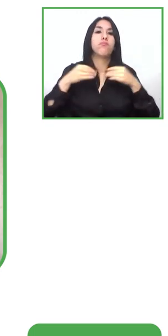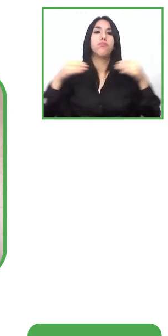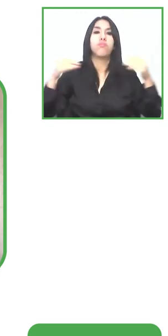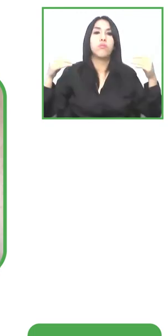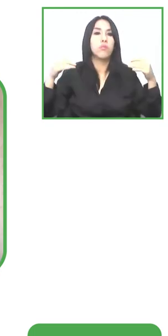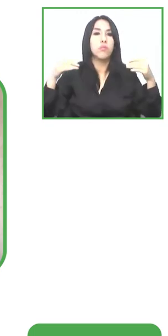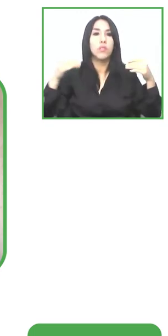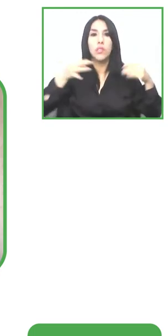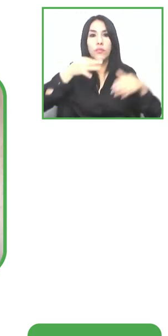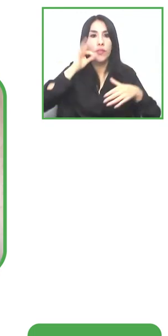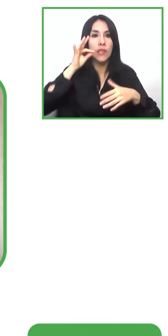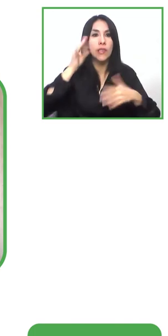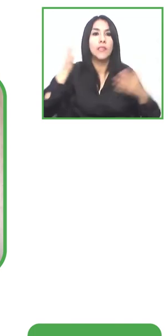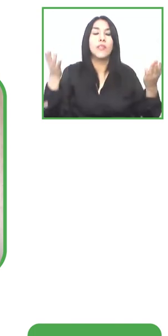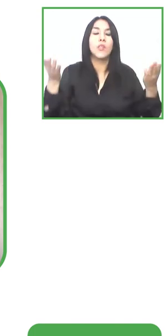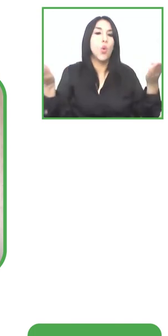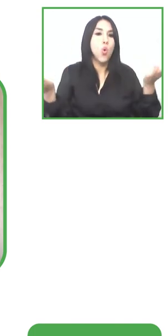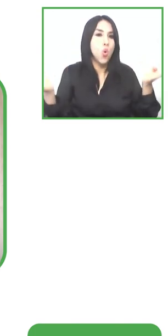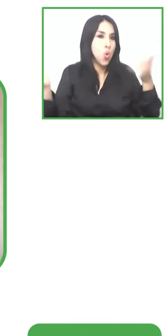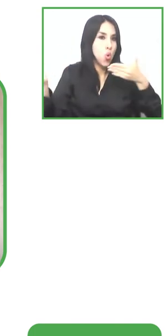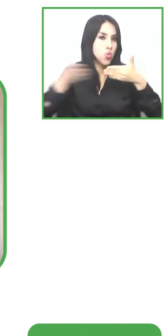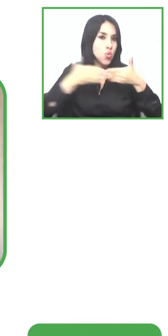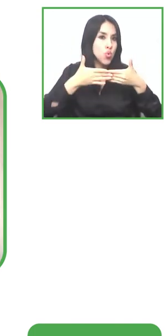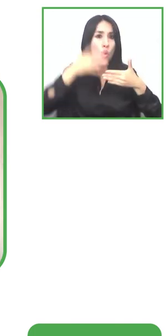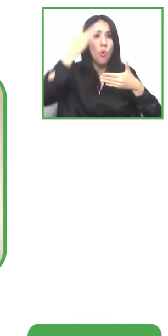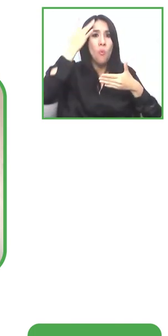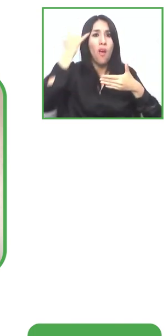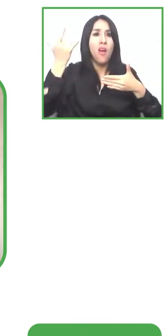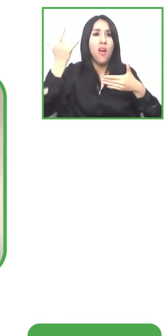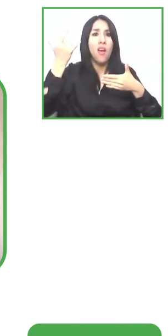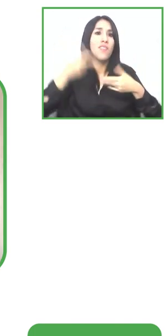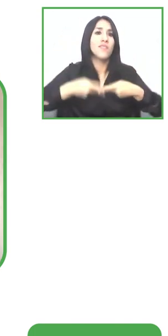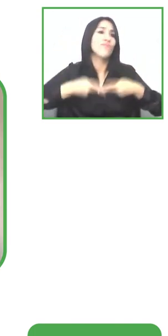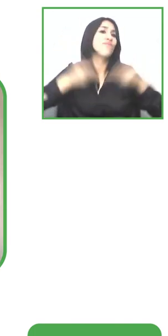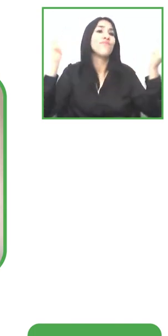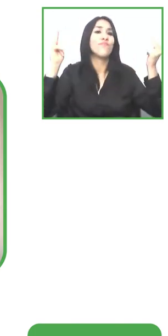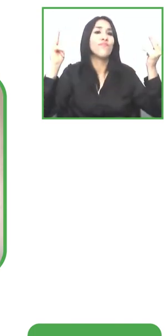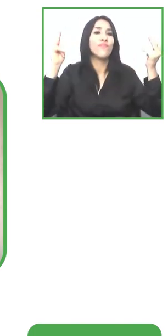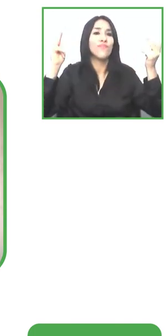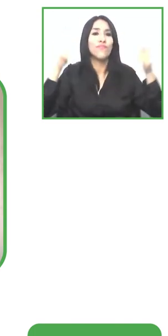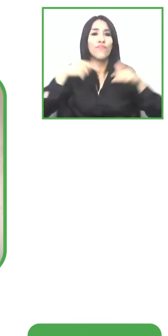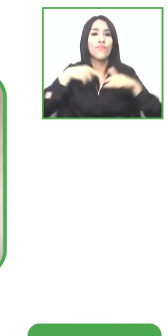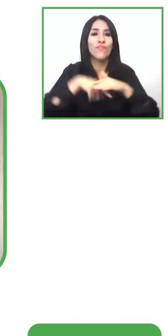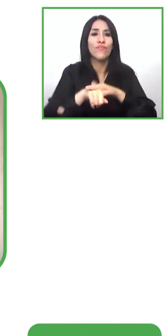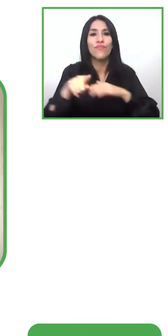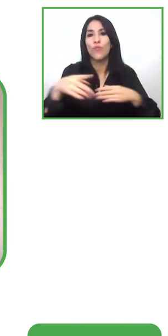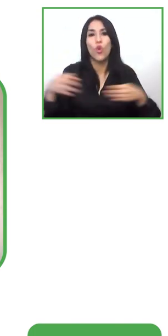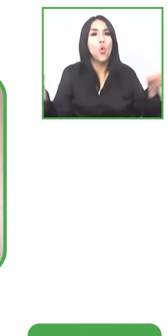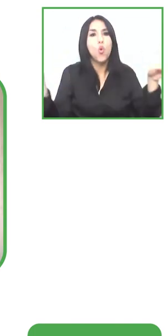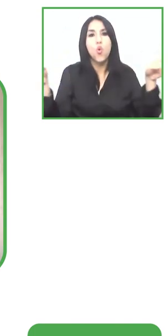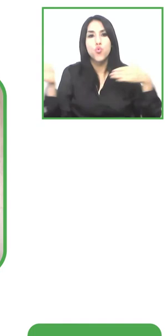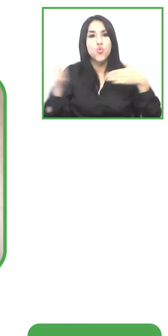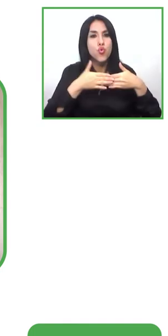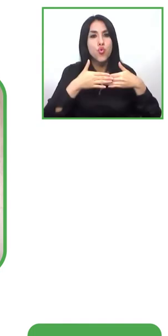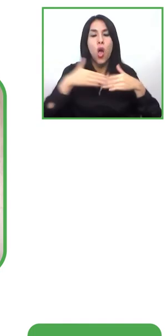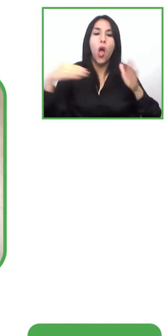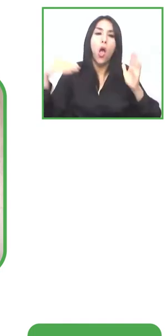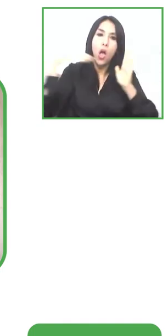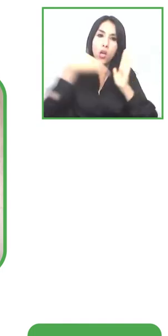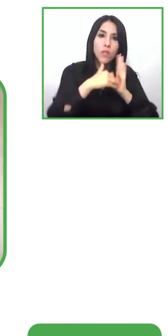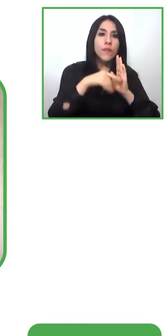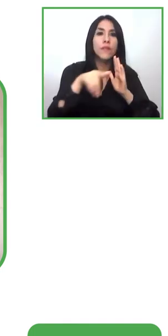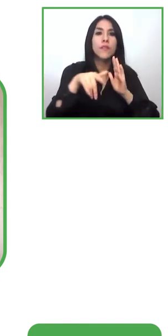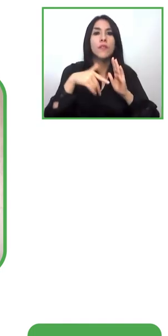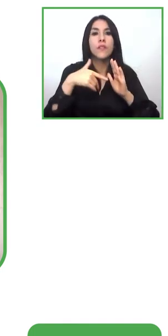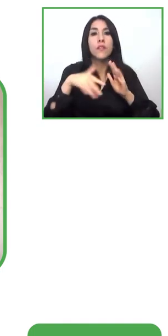Yes, as a coffee business, COVID has certainly impacted us greatly. Many of our cafe locations